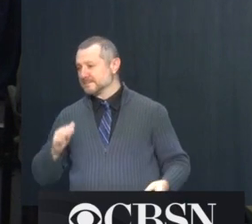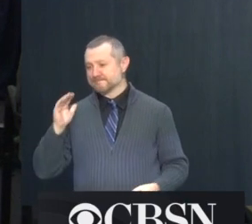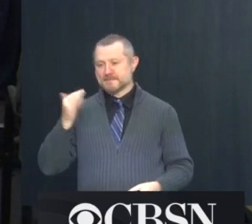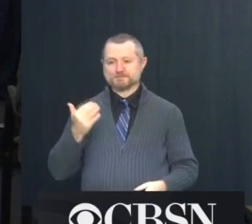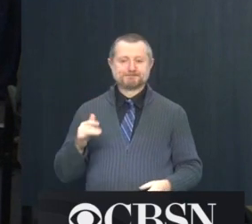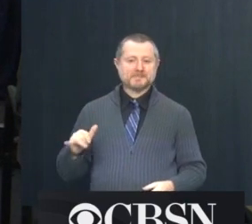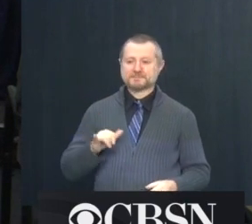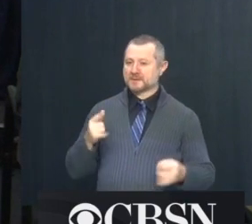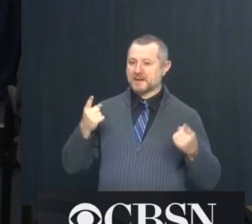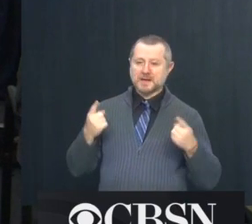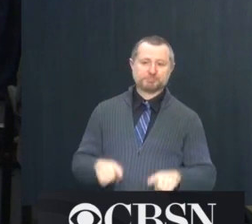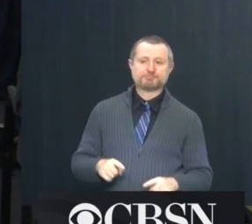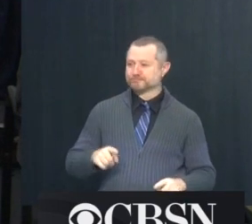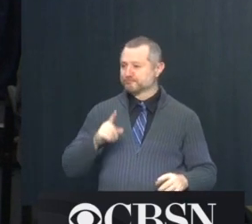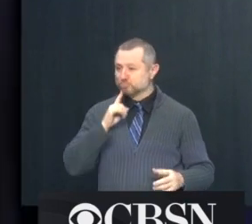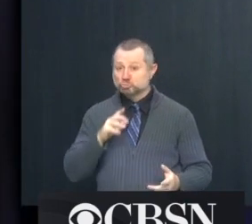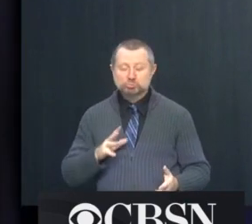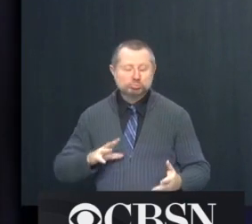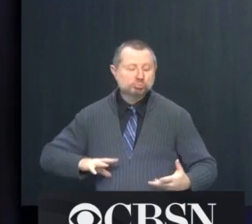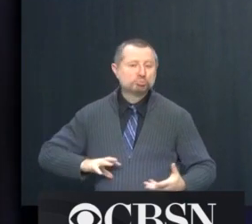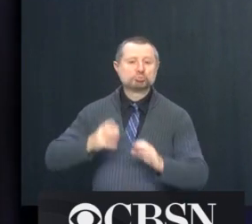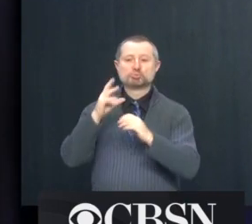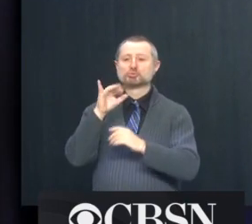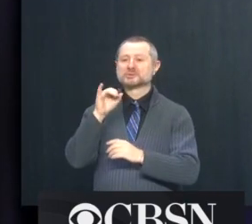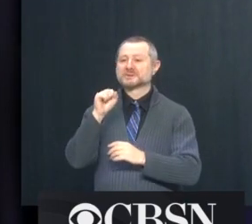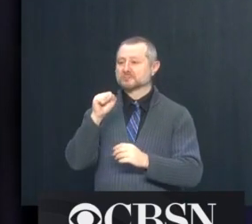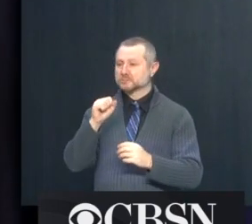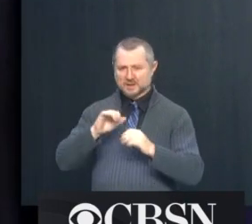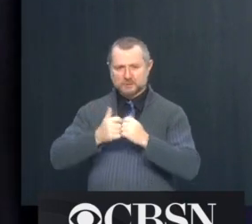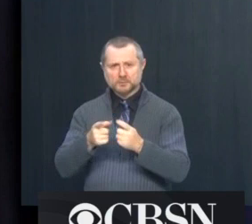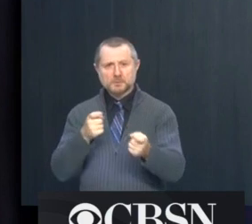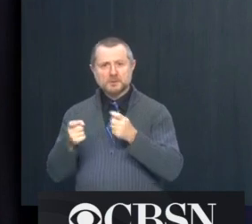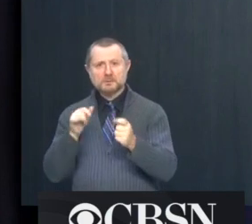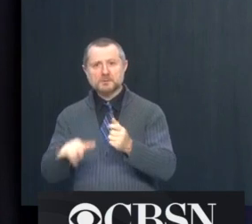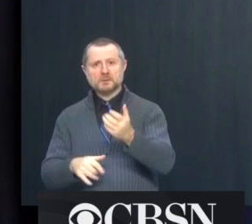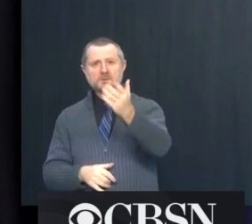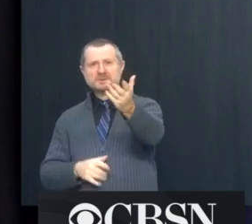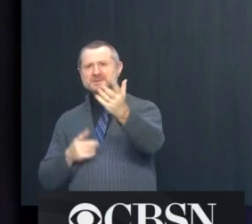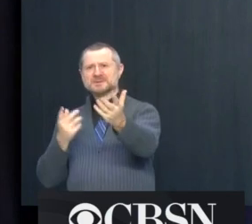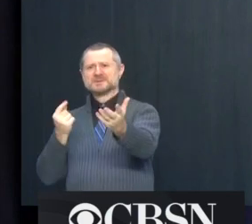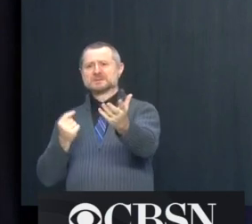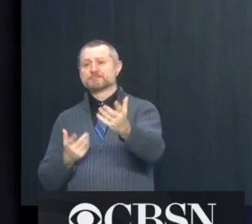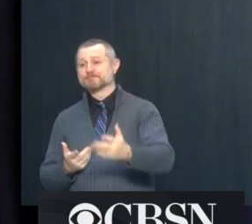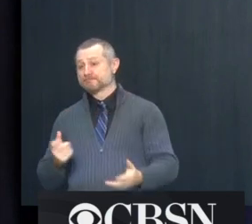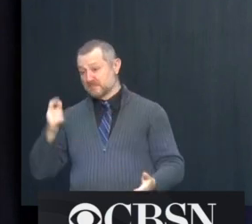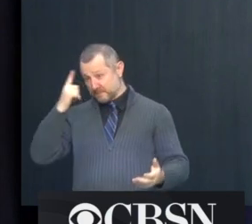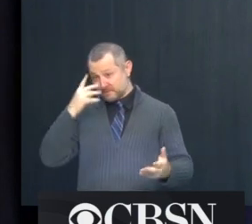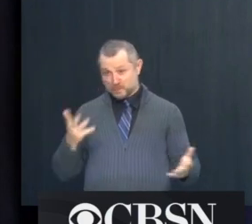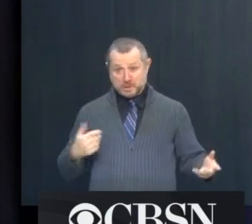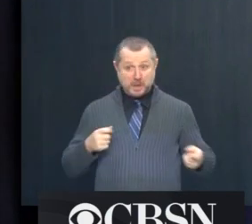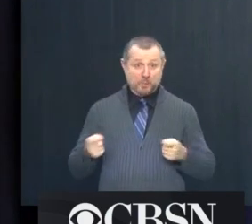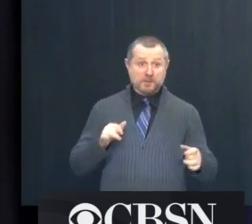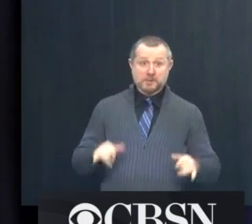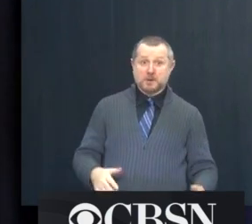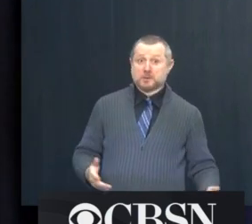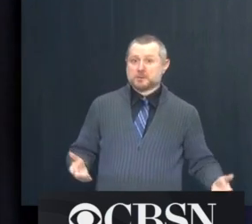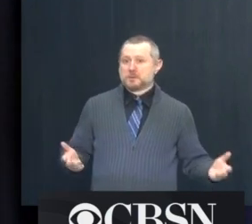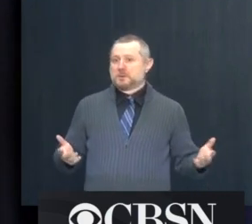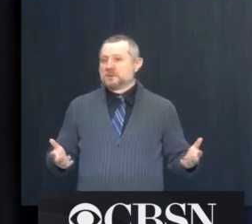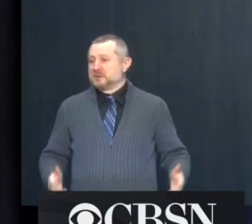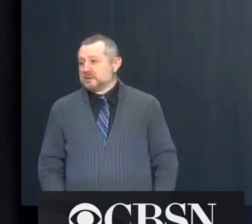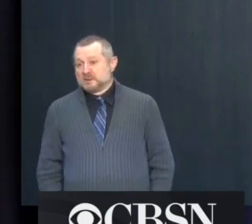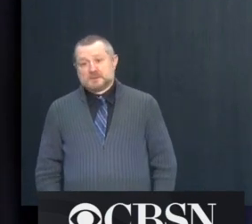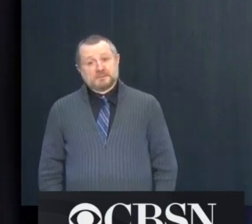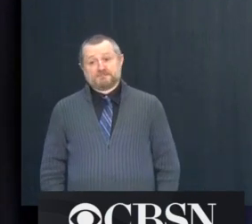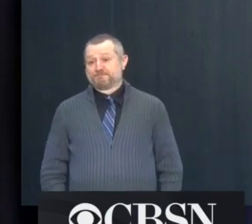crisis. How do you manage that? You manage it by raising the